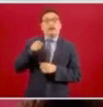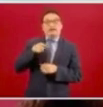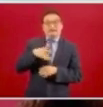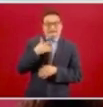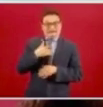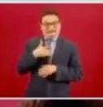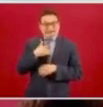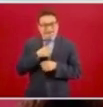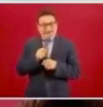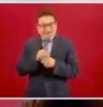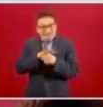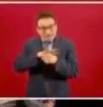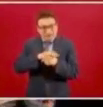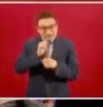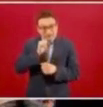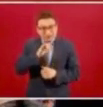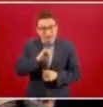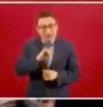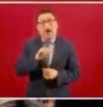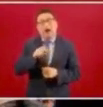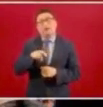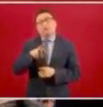And right now we are looking at a